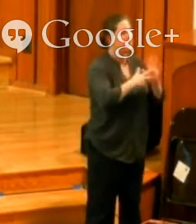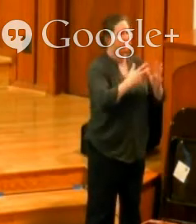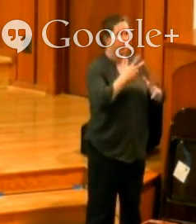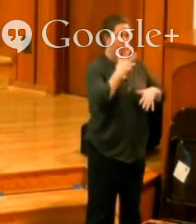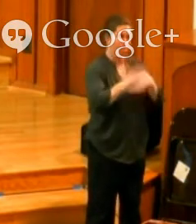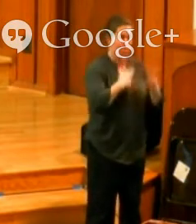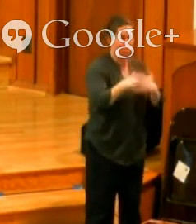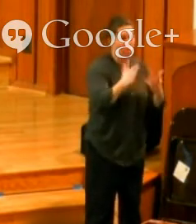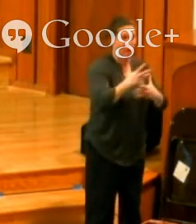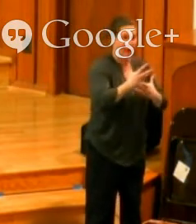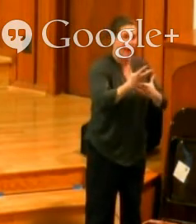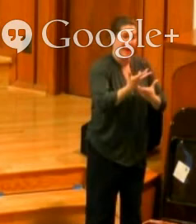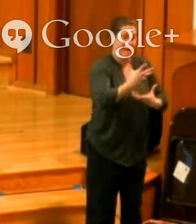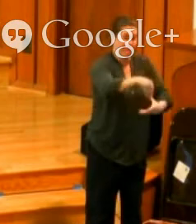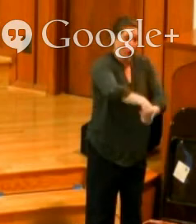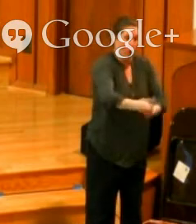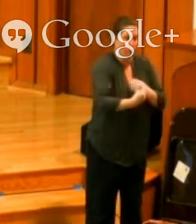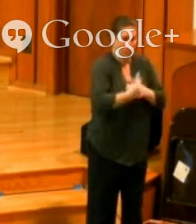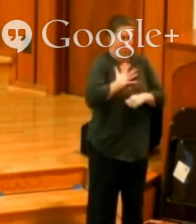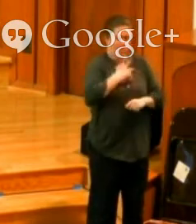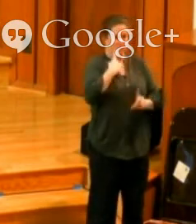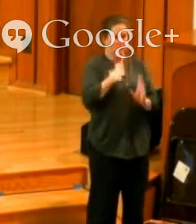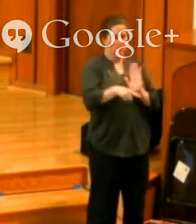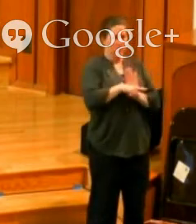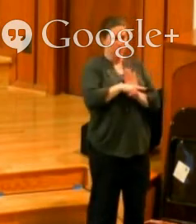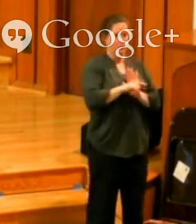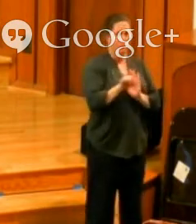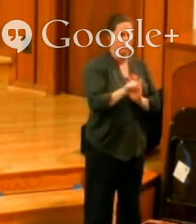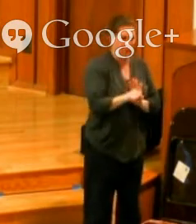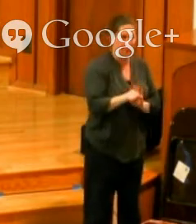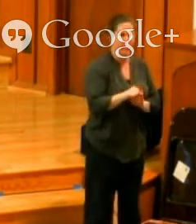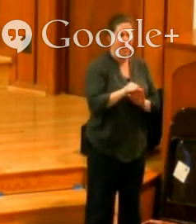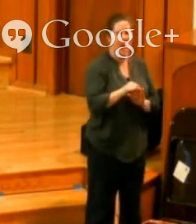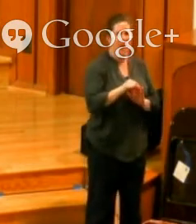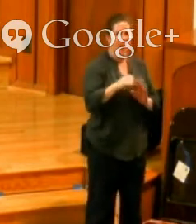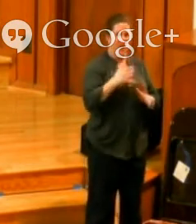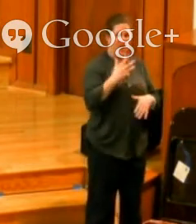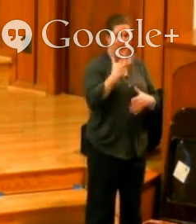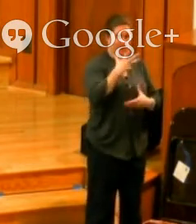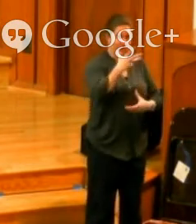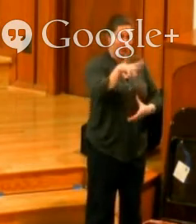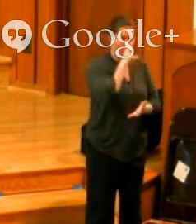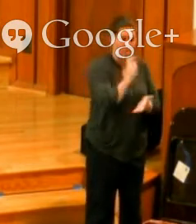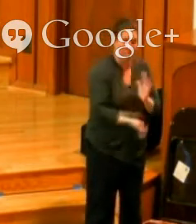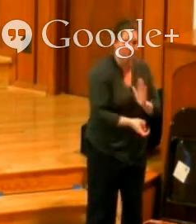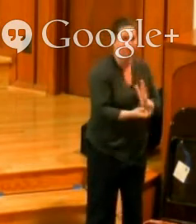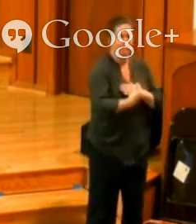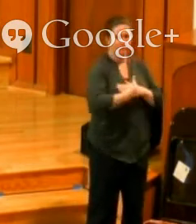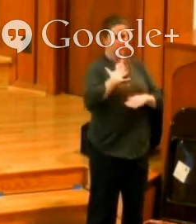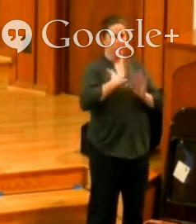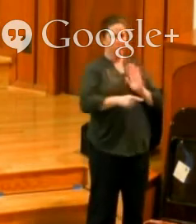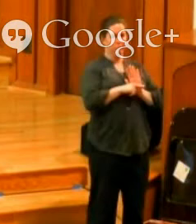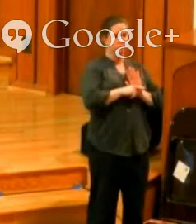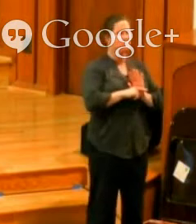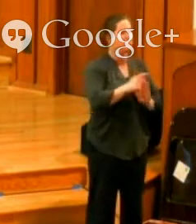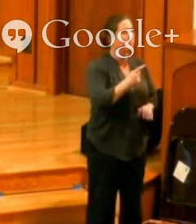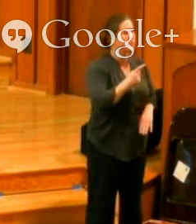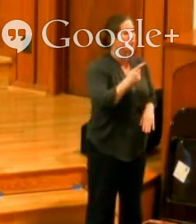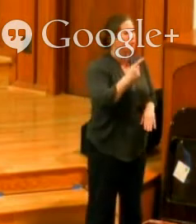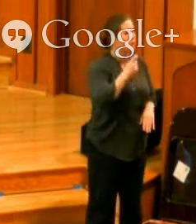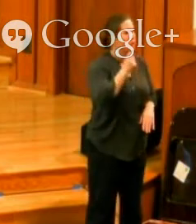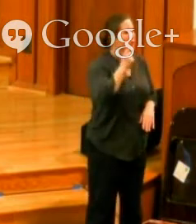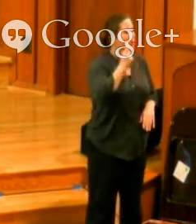to take in tonight, because we can find easily that the things that we do on a regular basis are going to simply affect